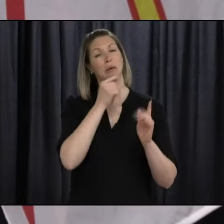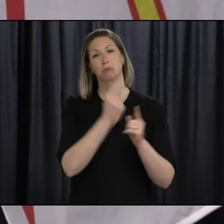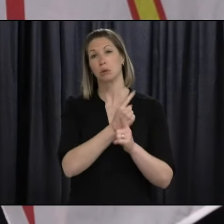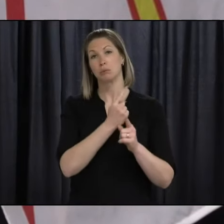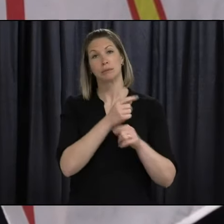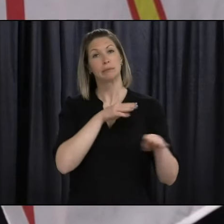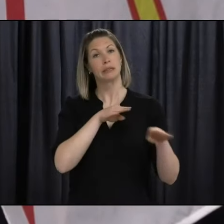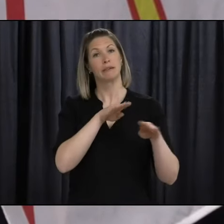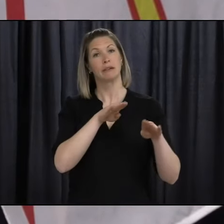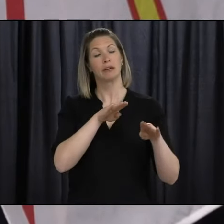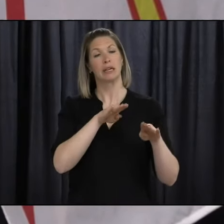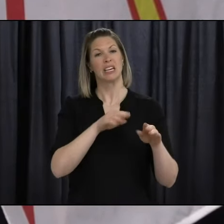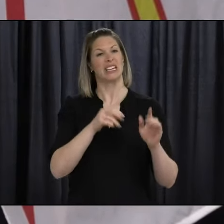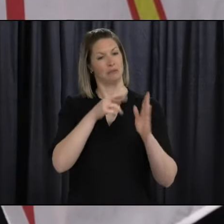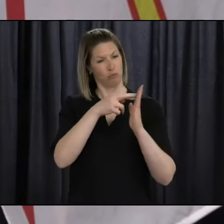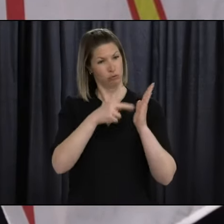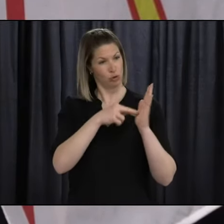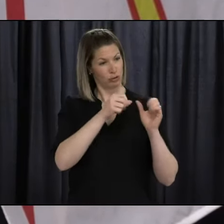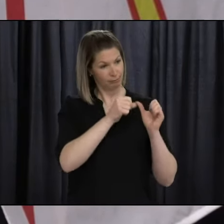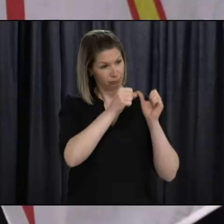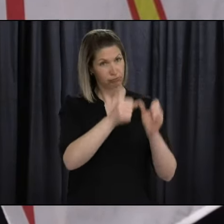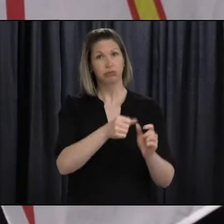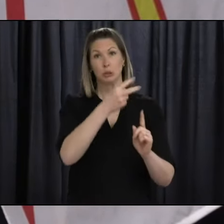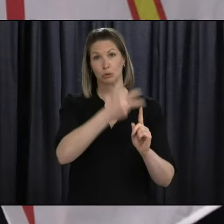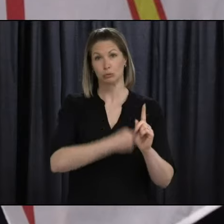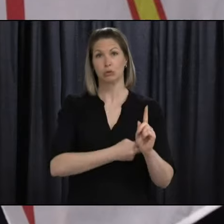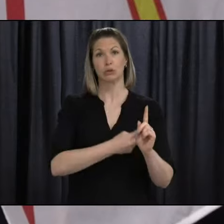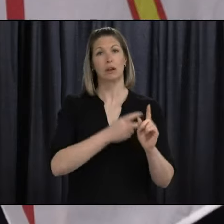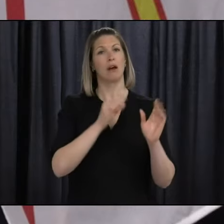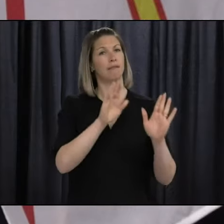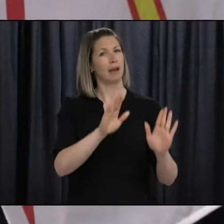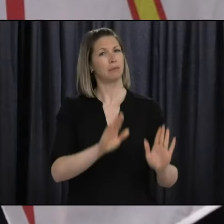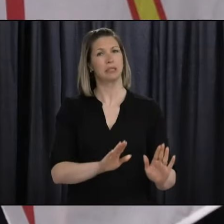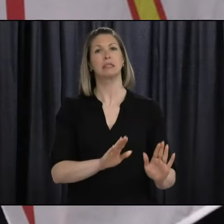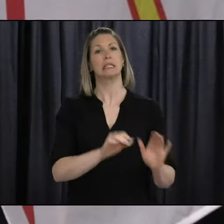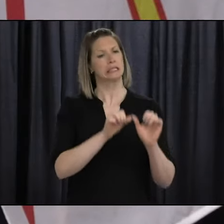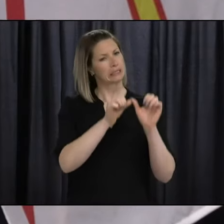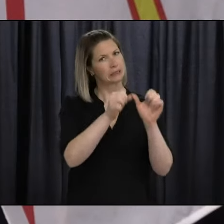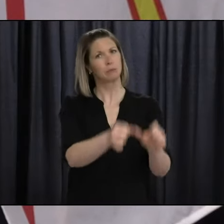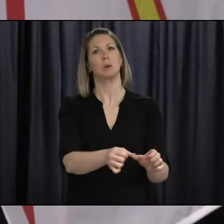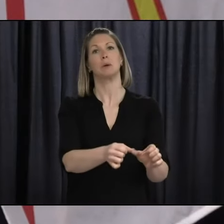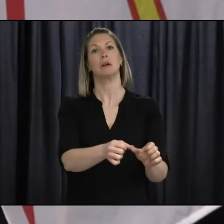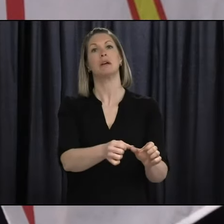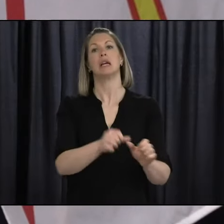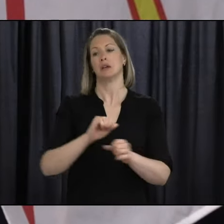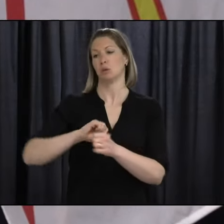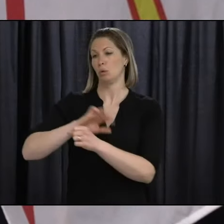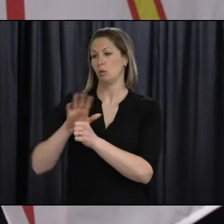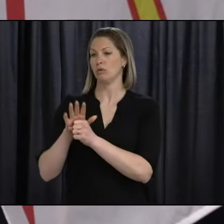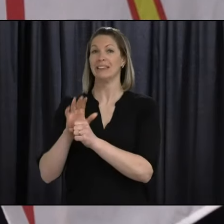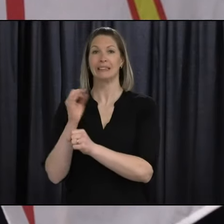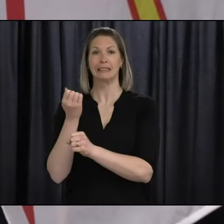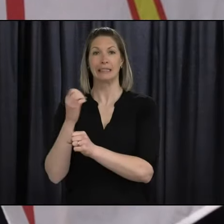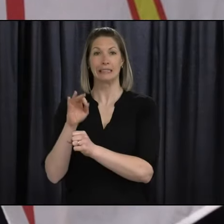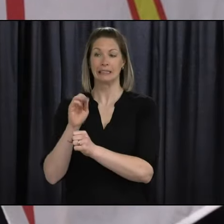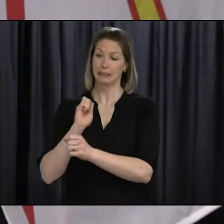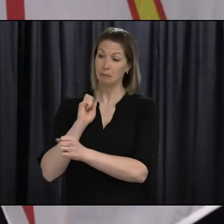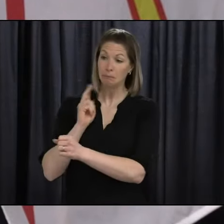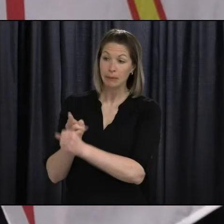this virus so far. As we learn to live with COVID-19, it will become more important than ever to continue these tried and true